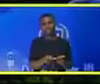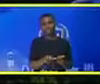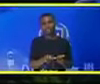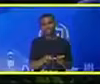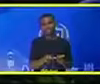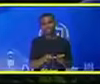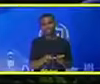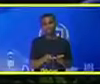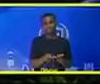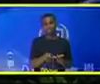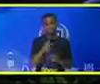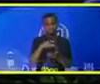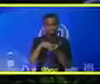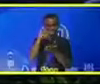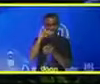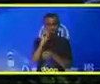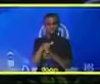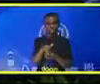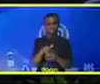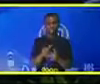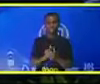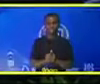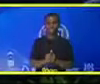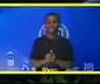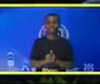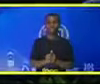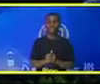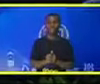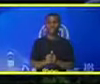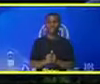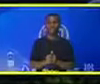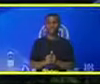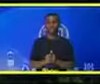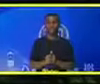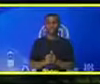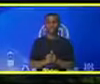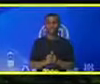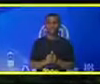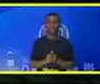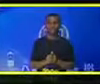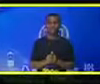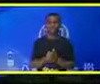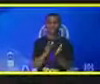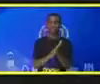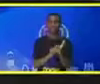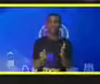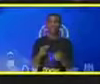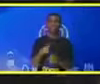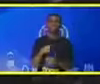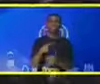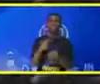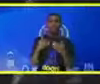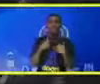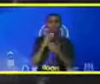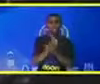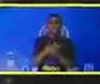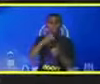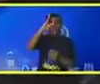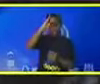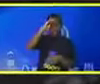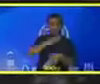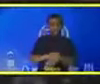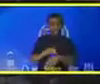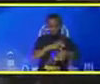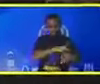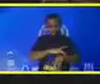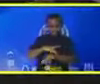Is someone learning? Yes, sir. Believe me, there are men on earth that have earned a status in the